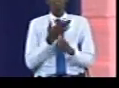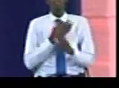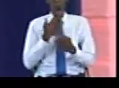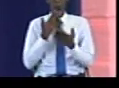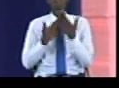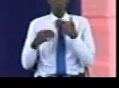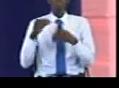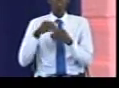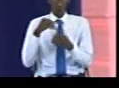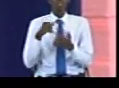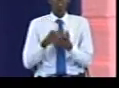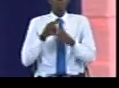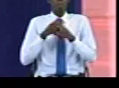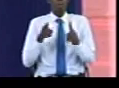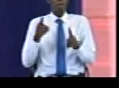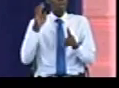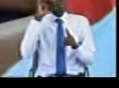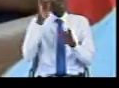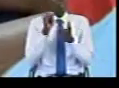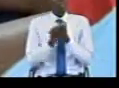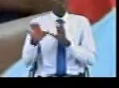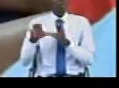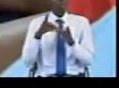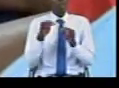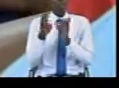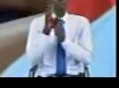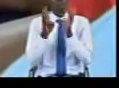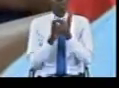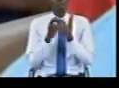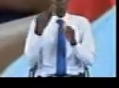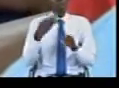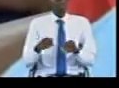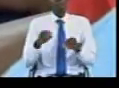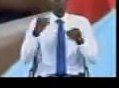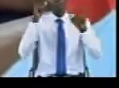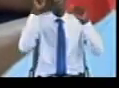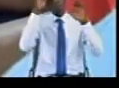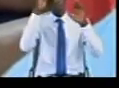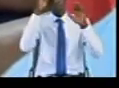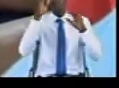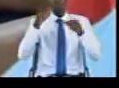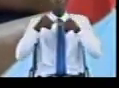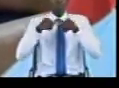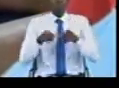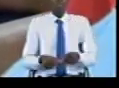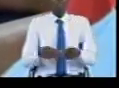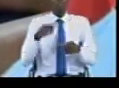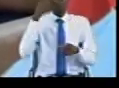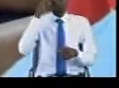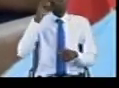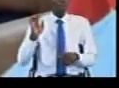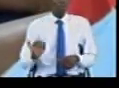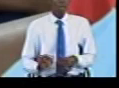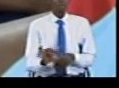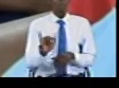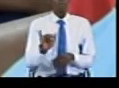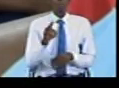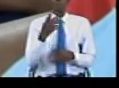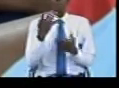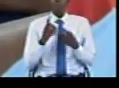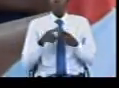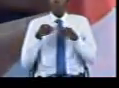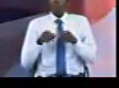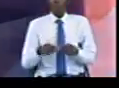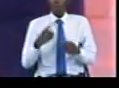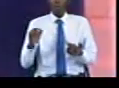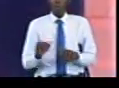the will of God, tell me, abideth forever. If you want to abide forever, you are not going to be like the